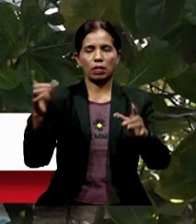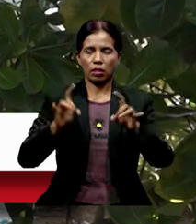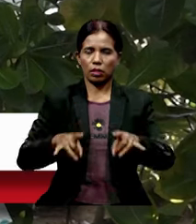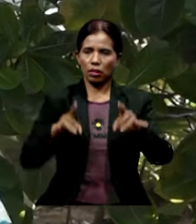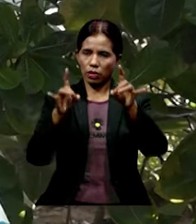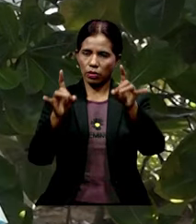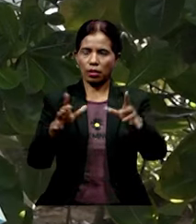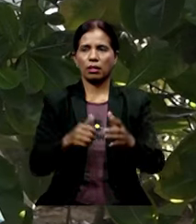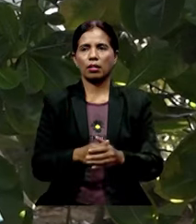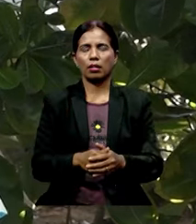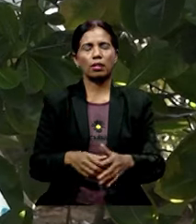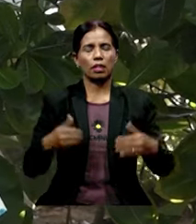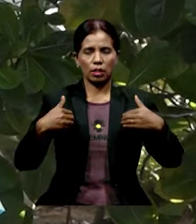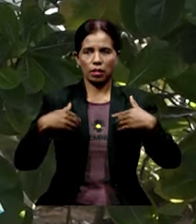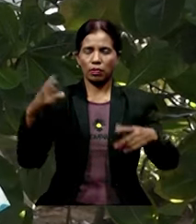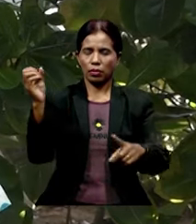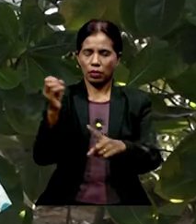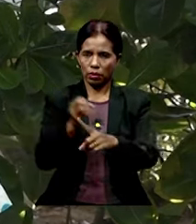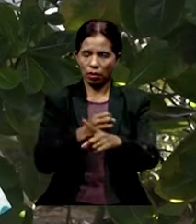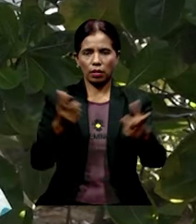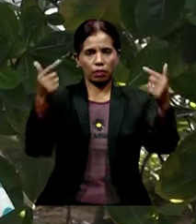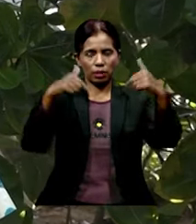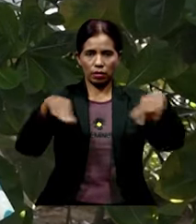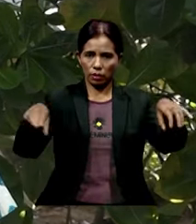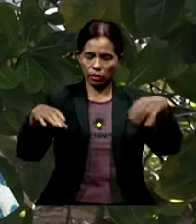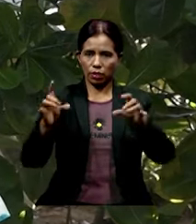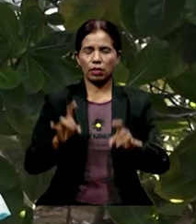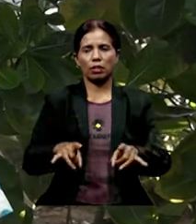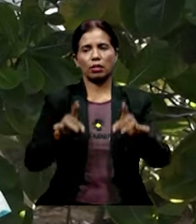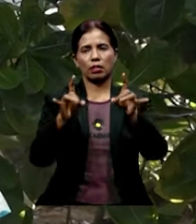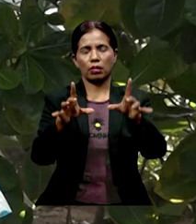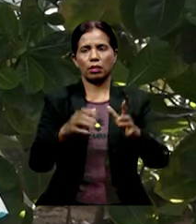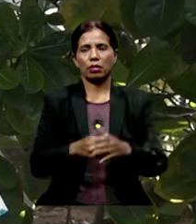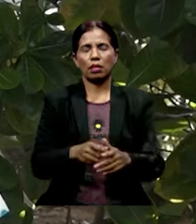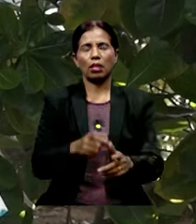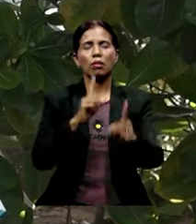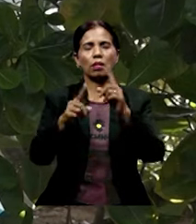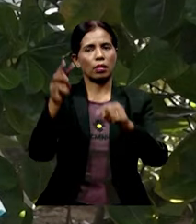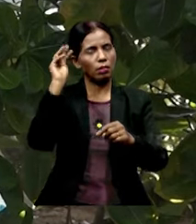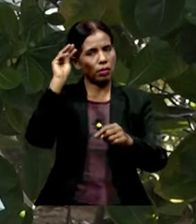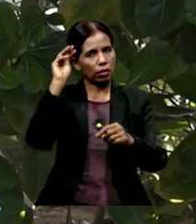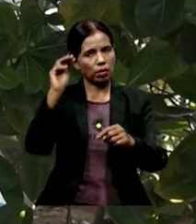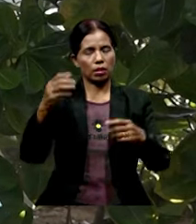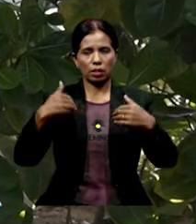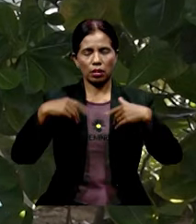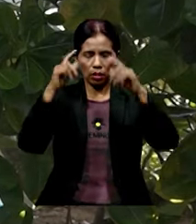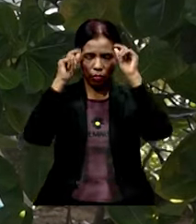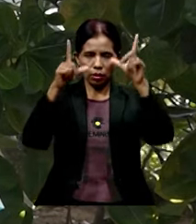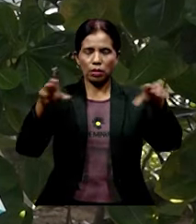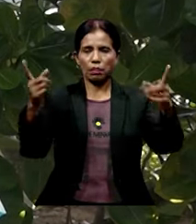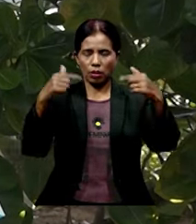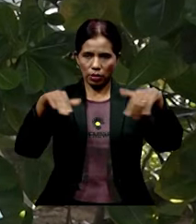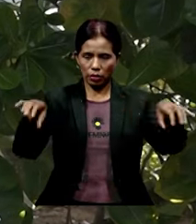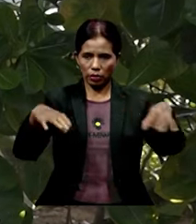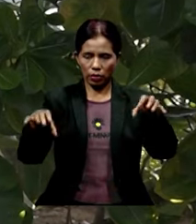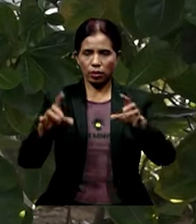and opportunities to deepen it. I thank the Minister for the 4,500 Timor-Leste workers